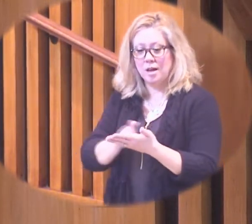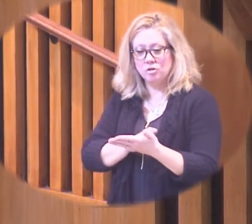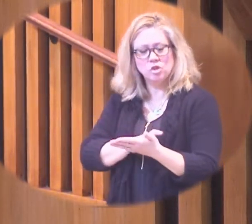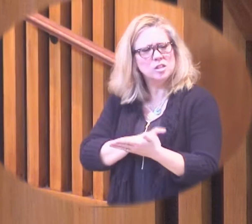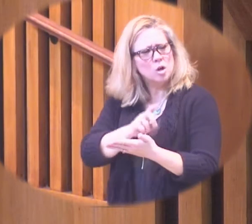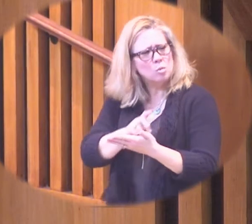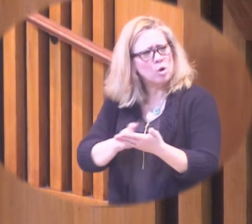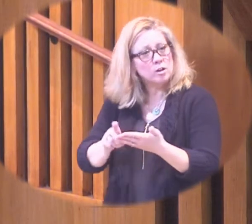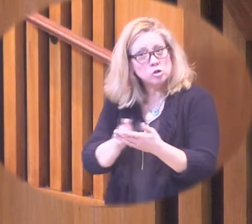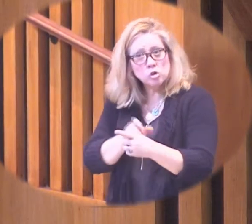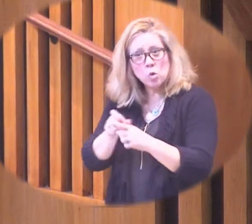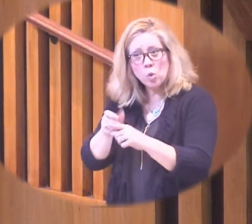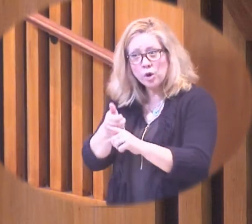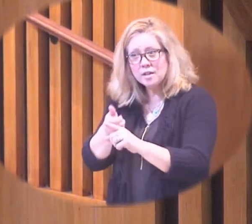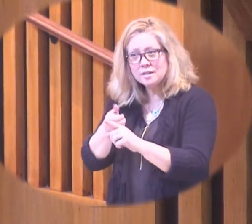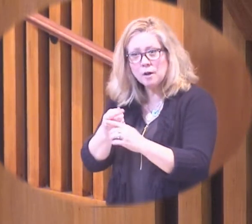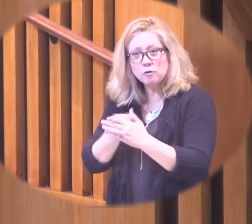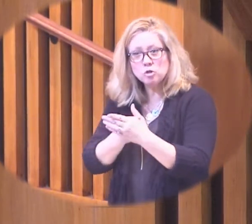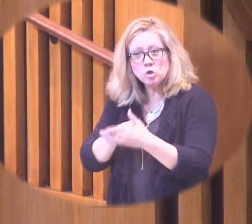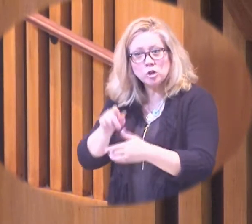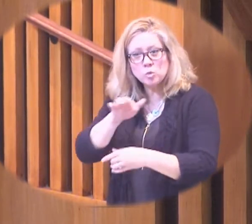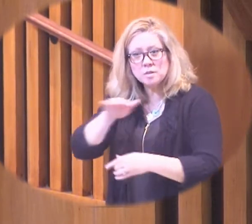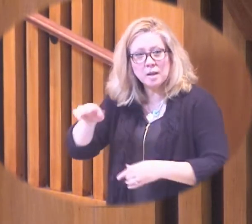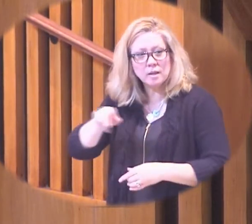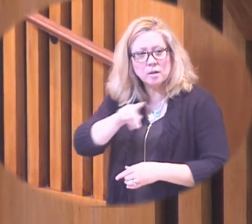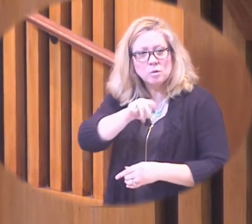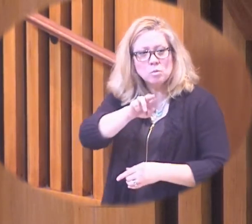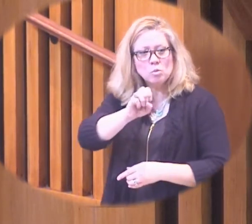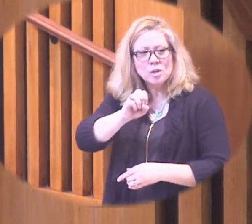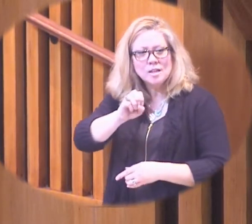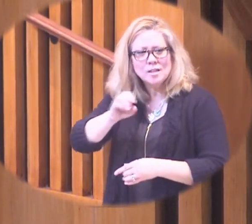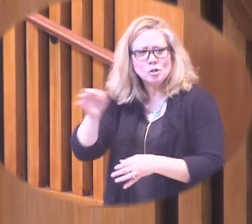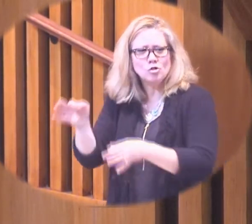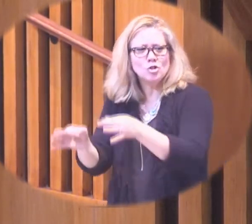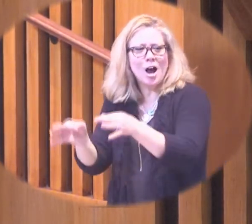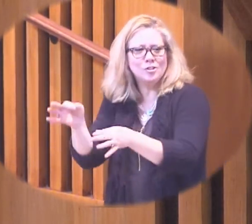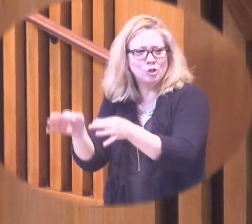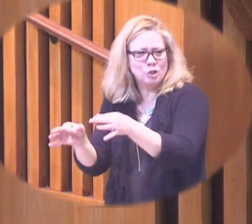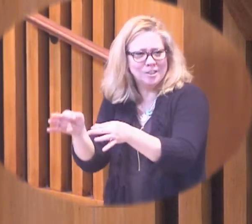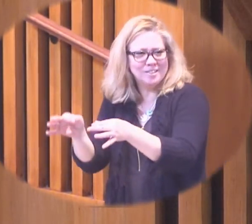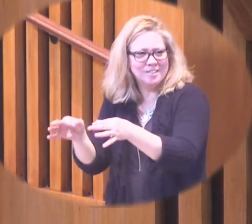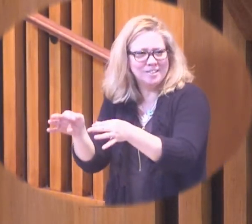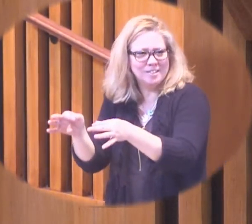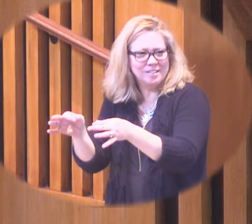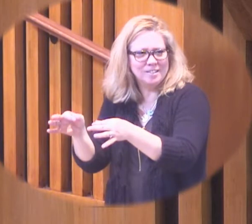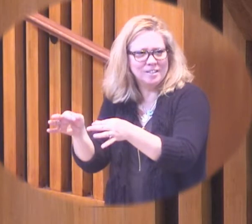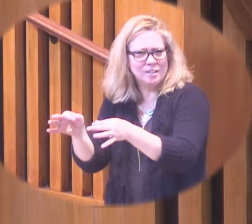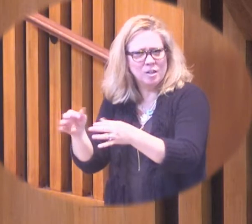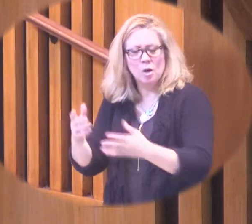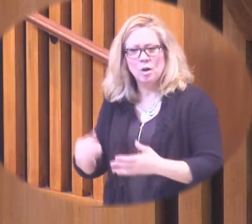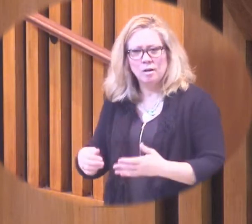am I ready to let go? What unresolved and unforgiven hurts?